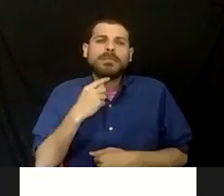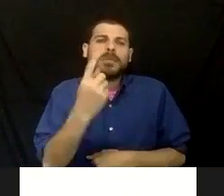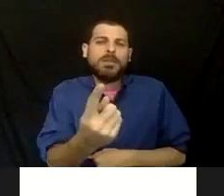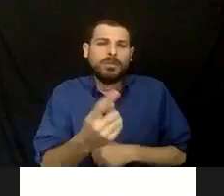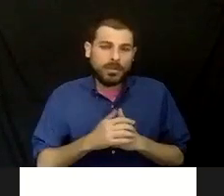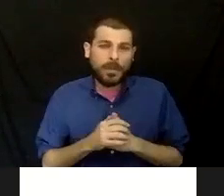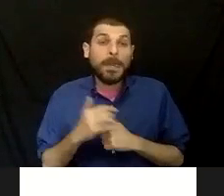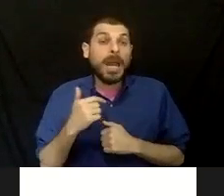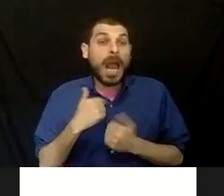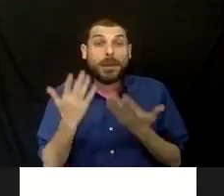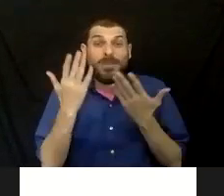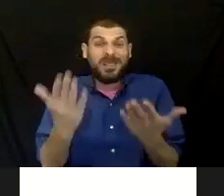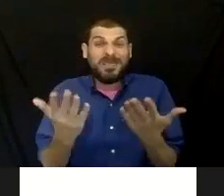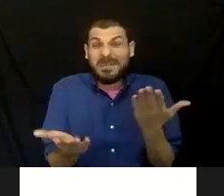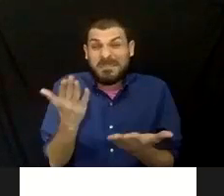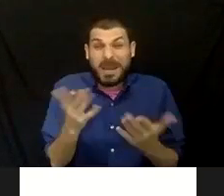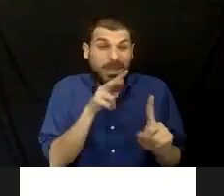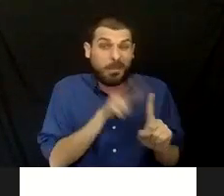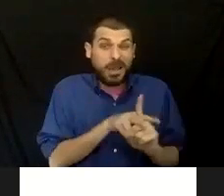submit both applications,